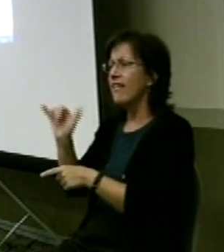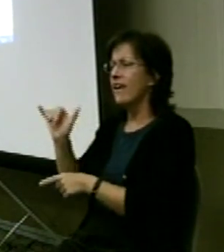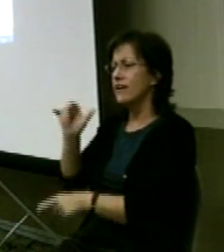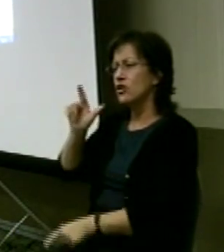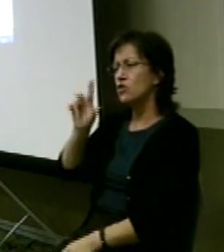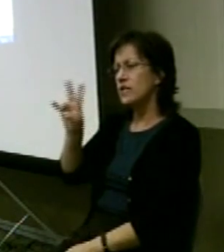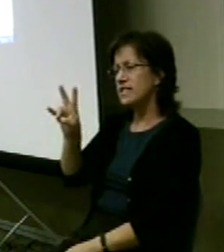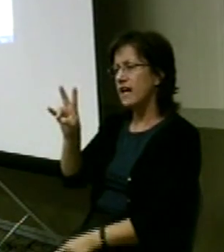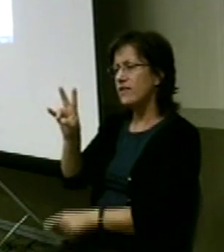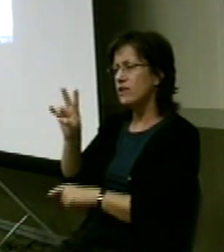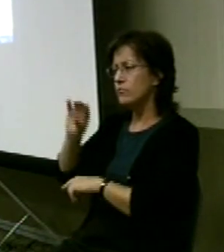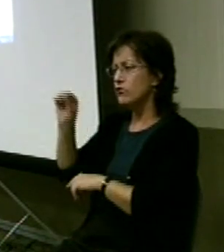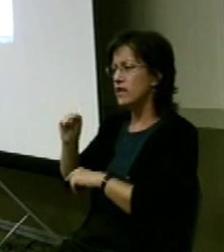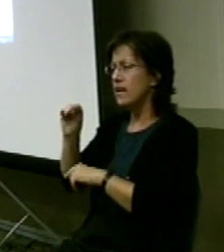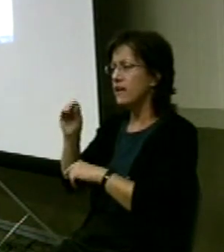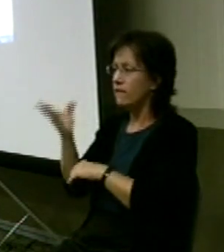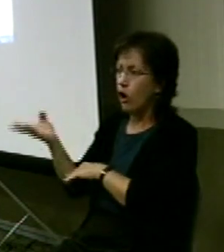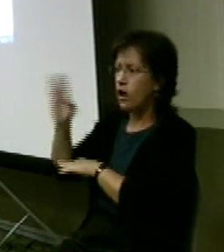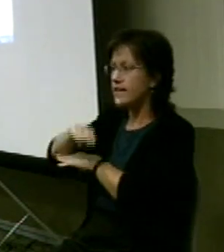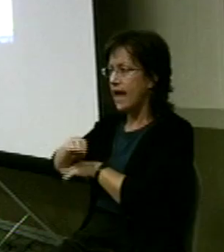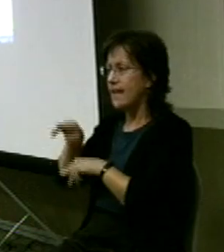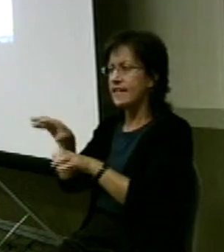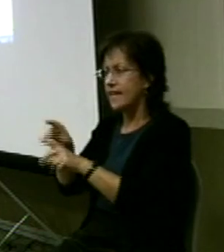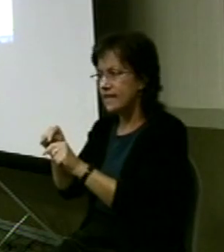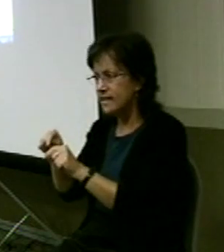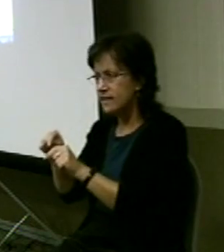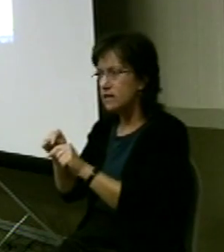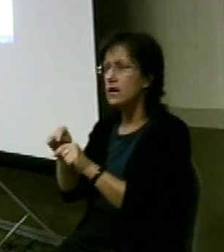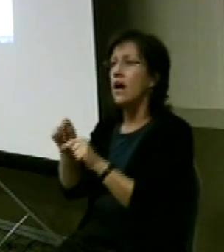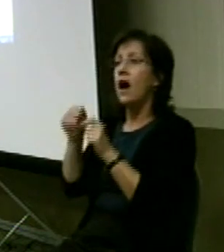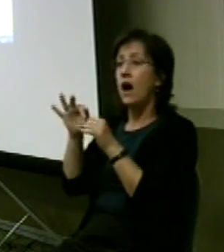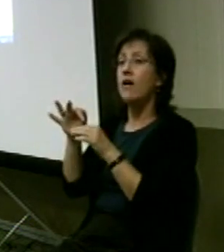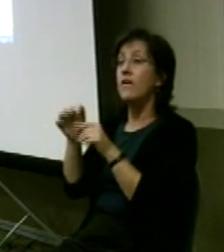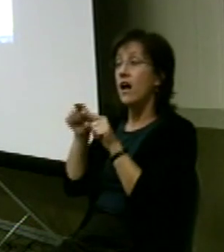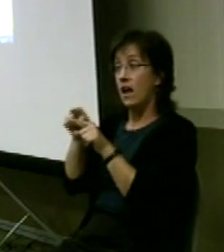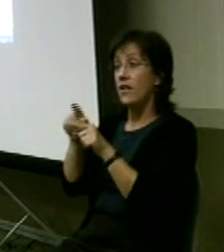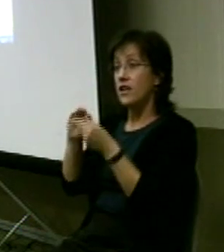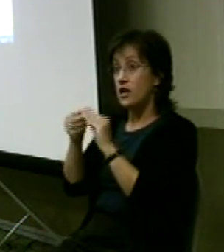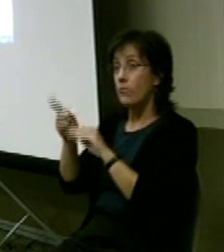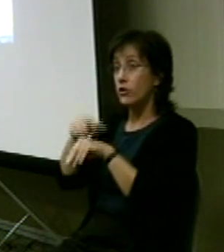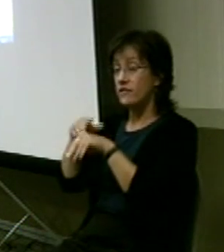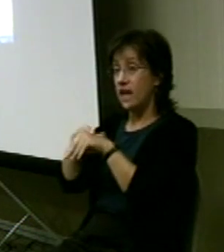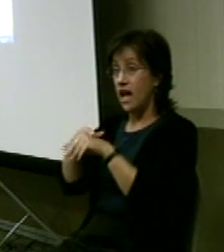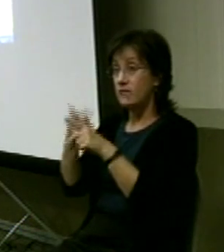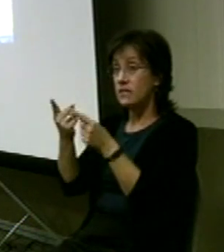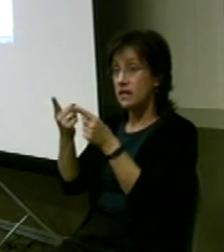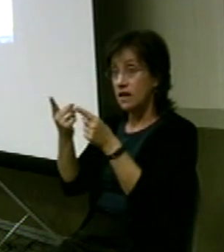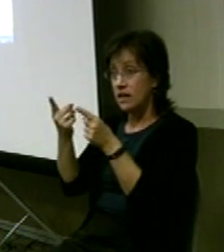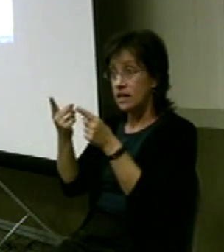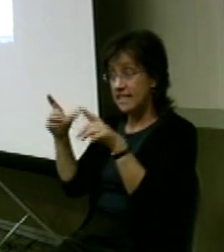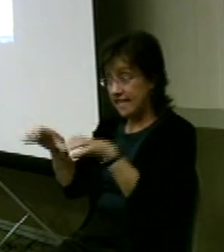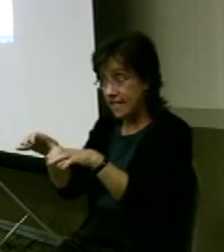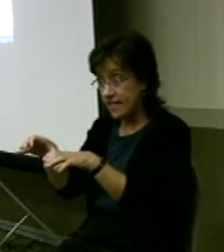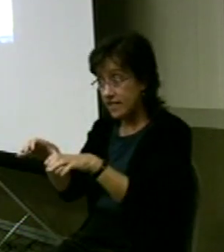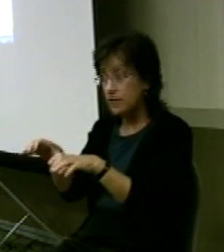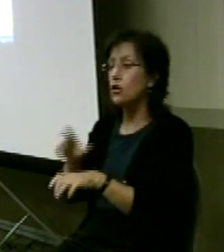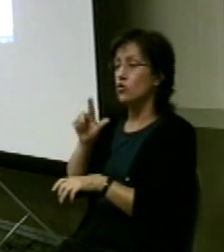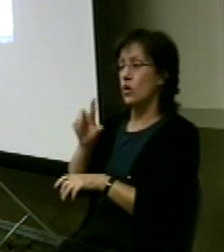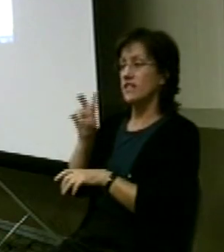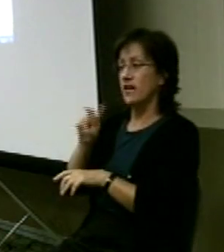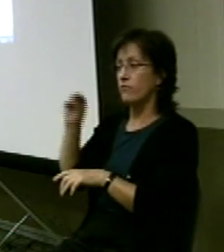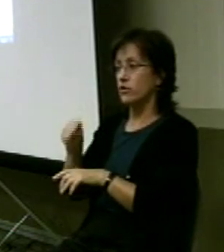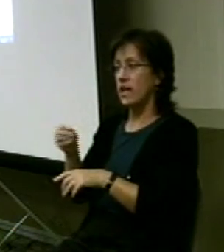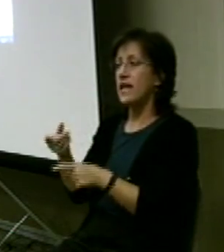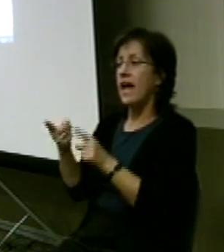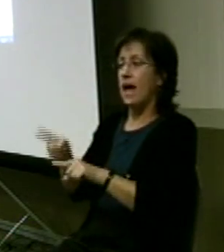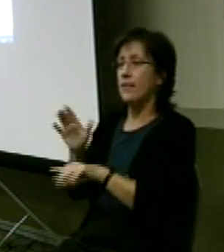like 27% of the day he was doing that. It was of the occurrences, 27% of them occurred on Monday. We'll